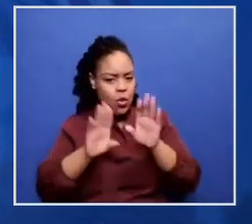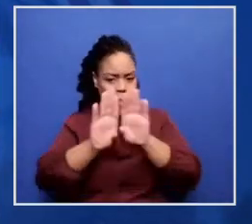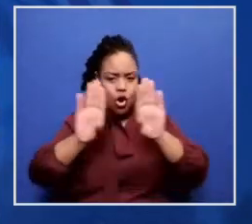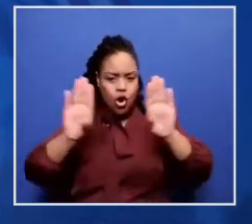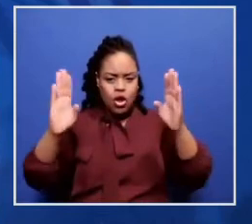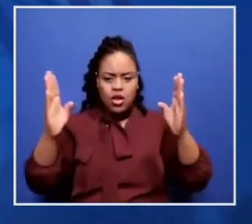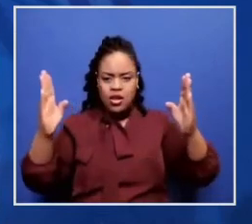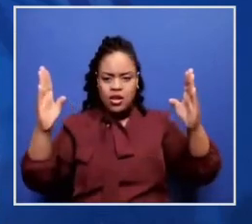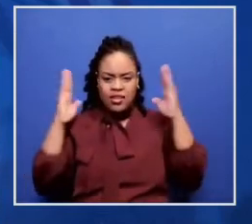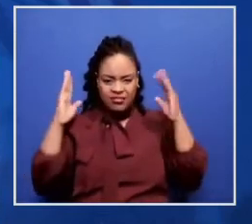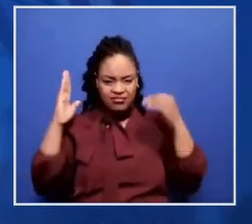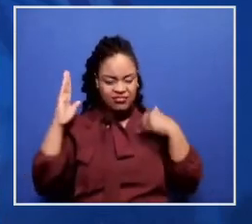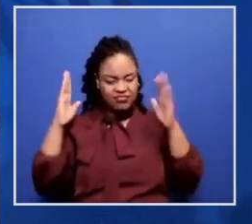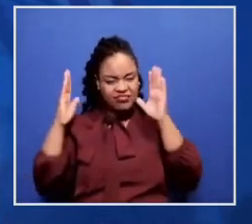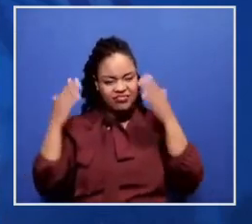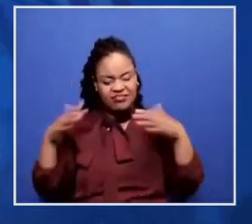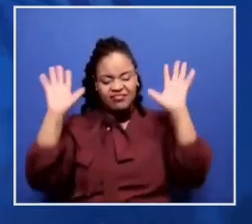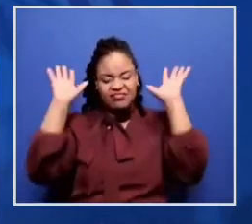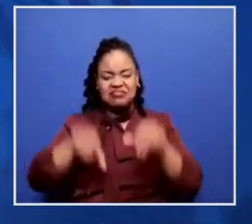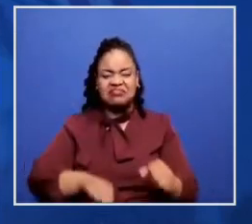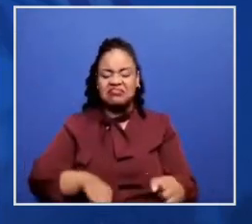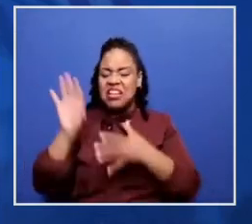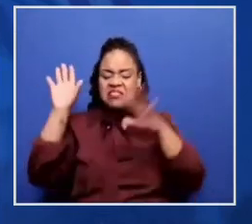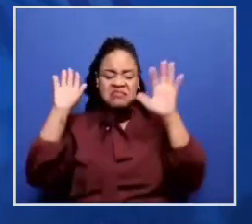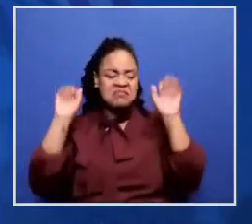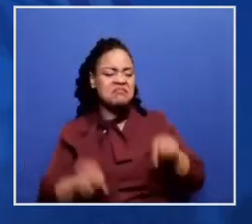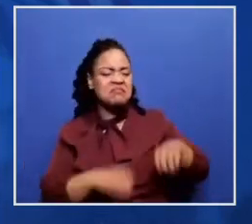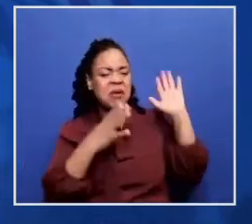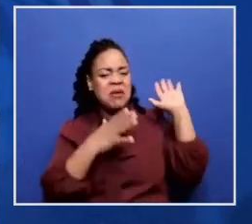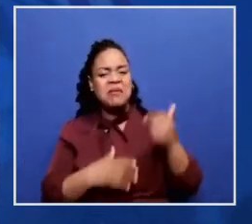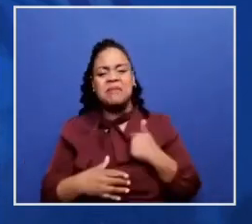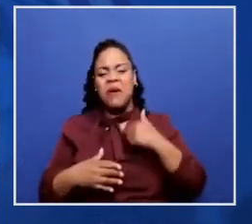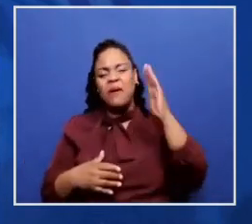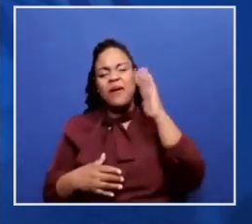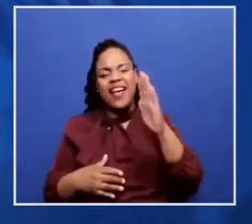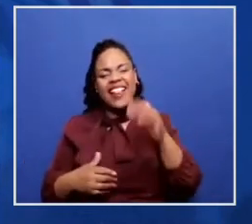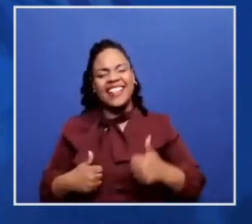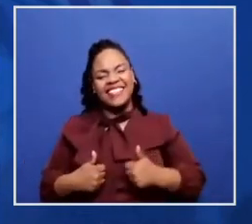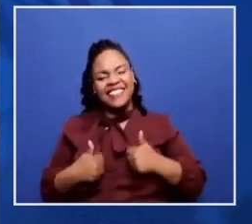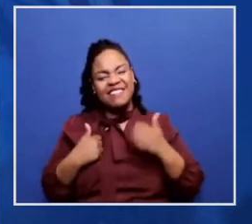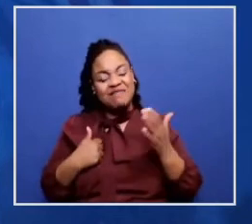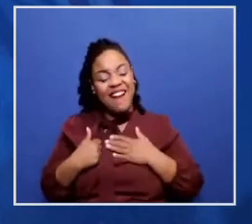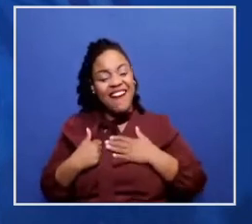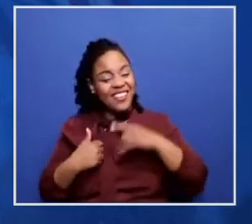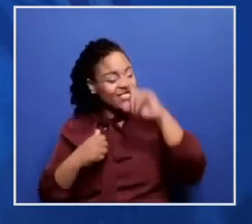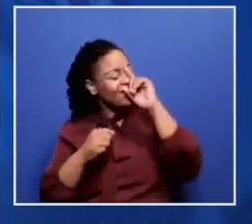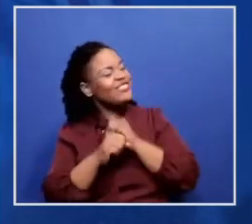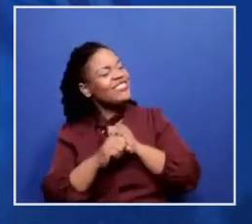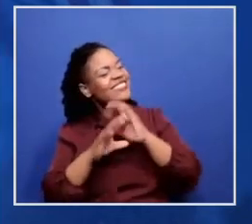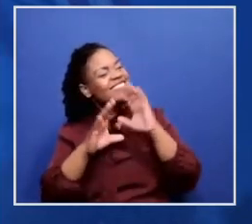and say I'ma live my dream. Gotta live my dream.